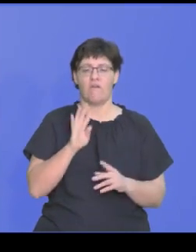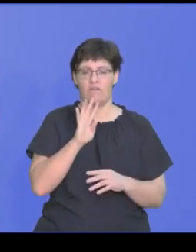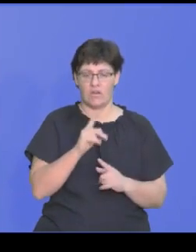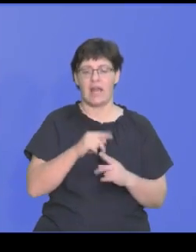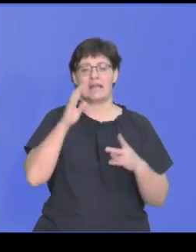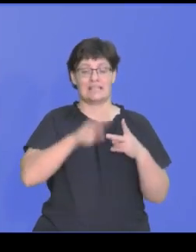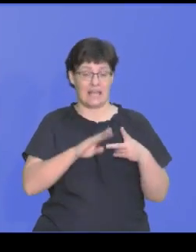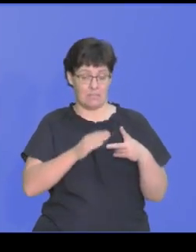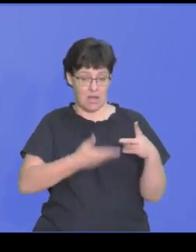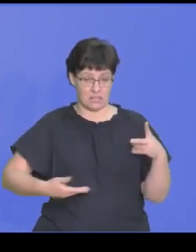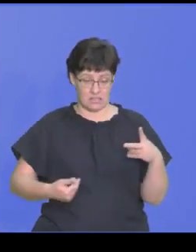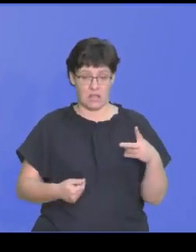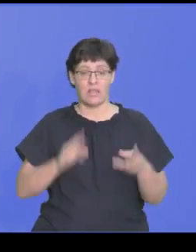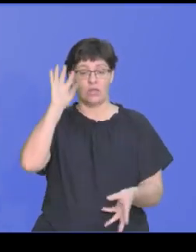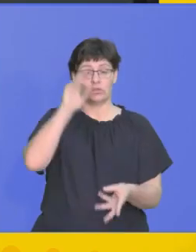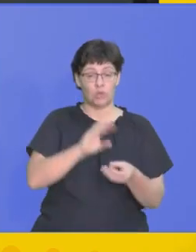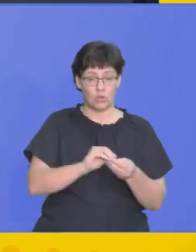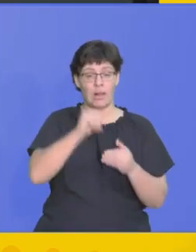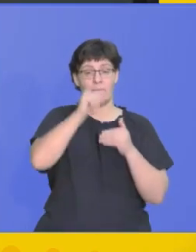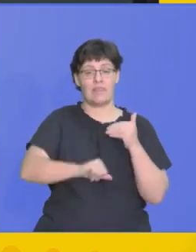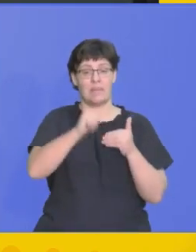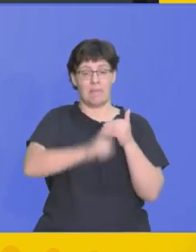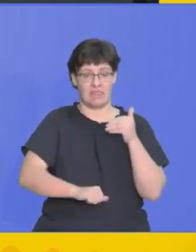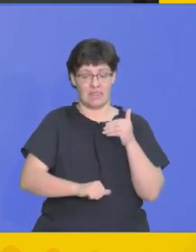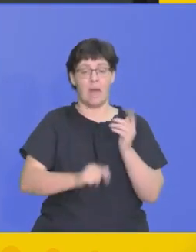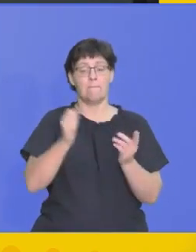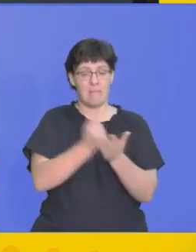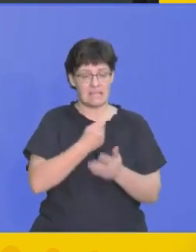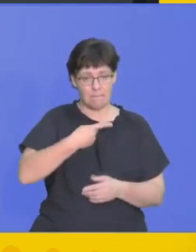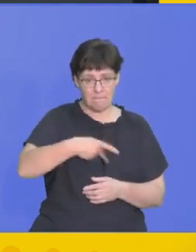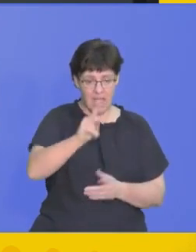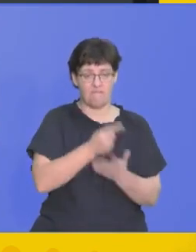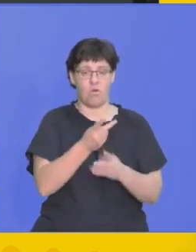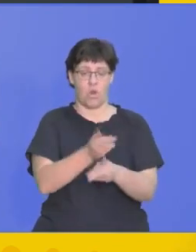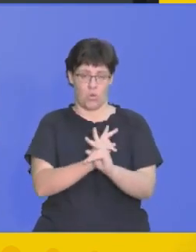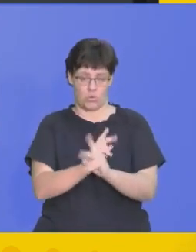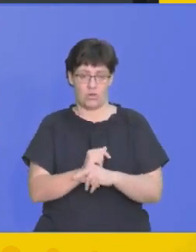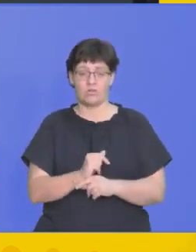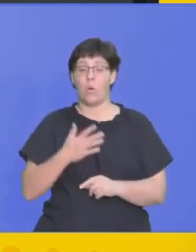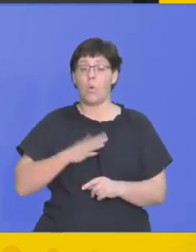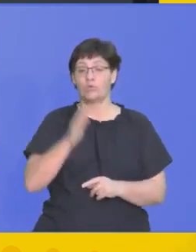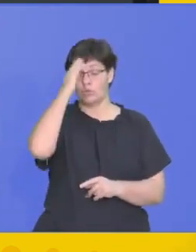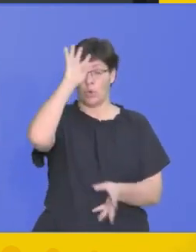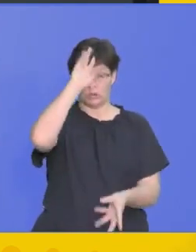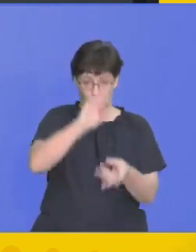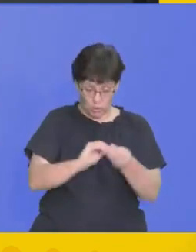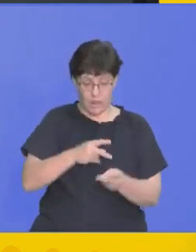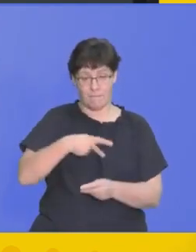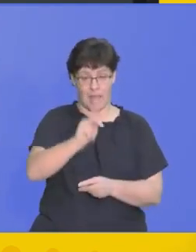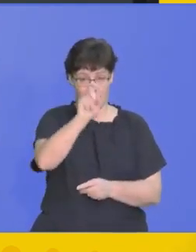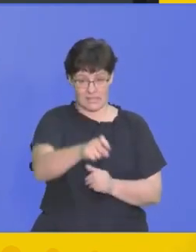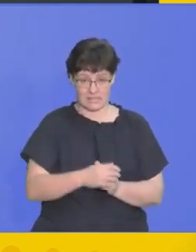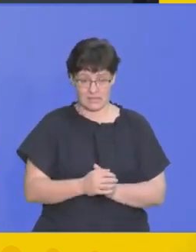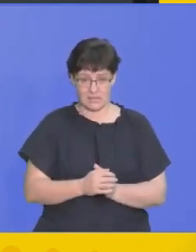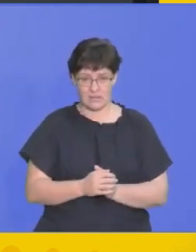So we want to know the total monthly amount. Now, within the question, they're actually giving you some hints. So we're looking at a total and a monthly